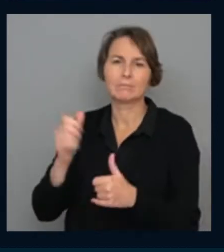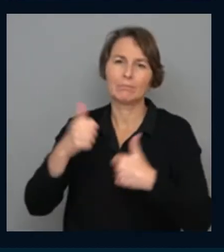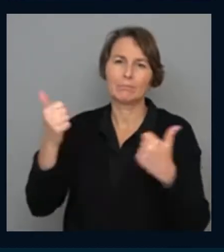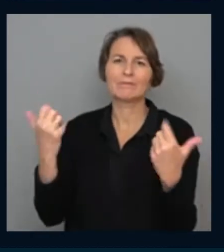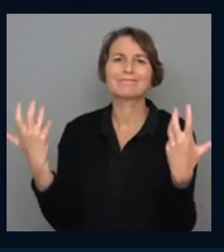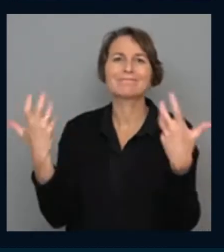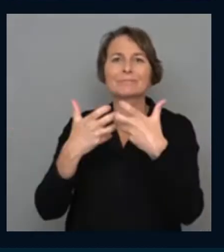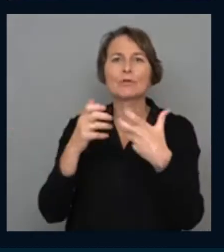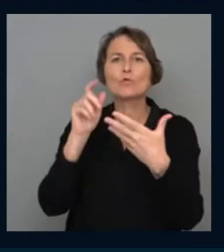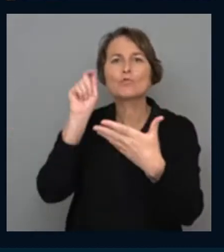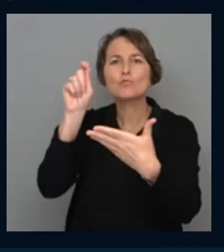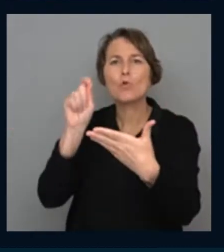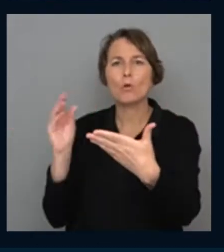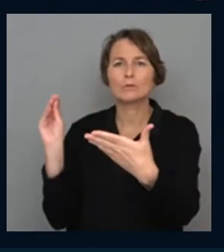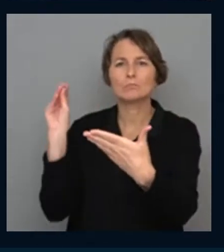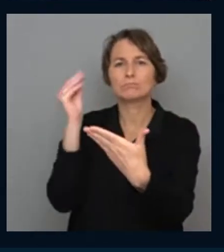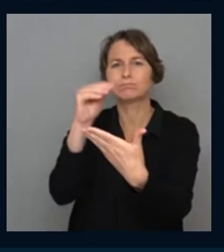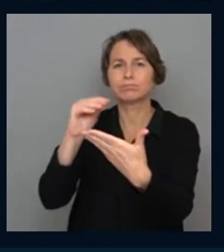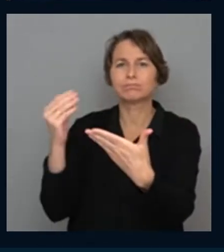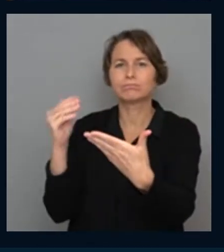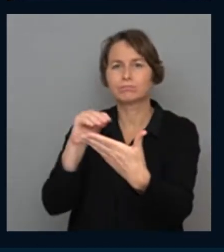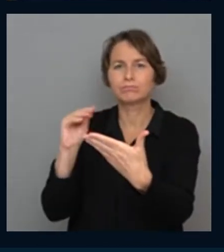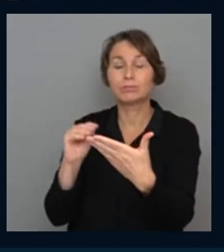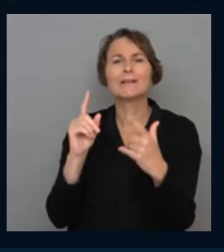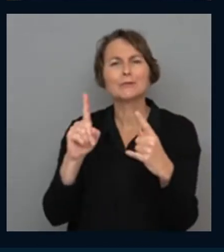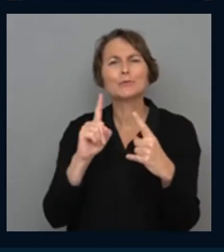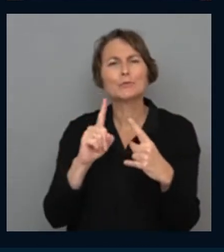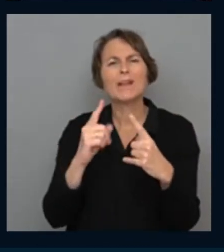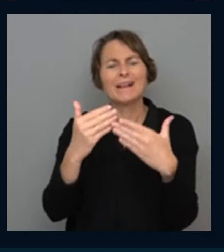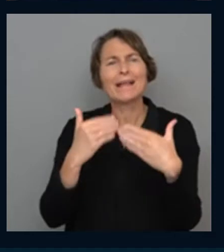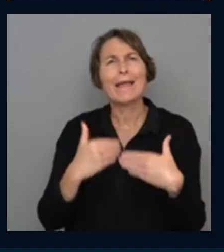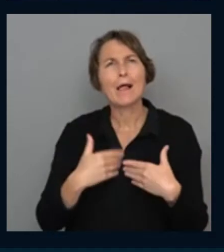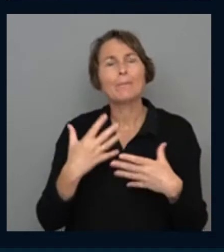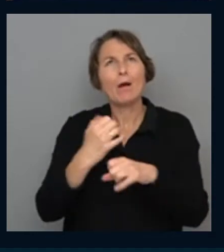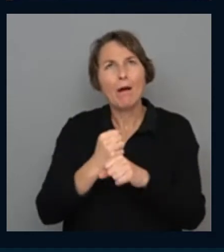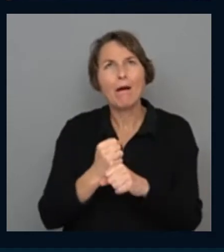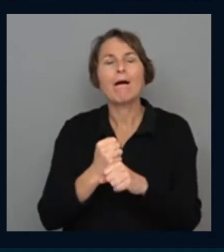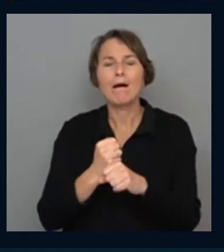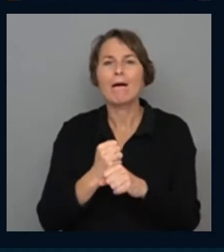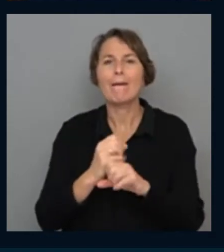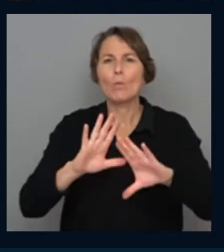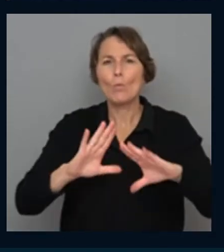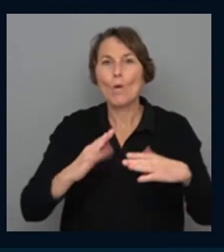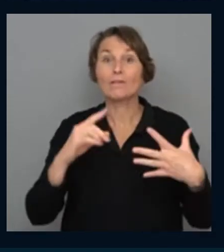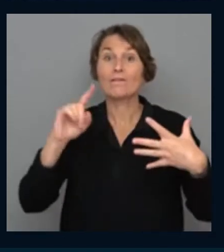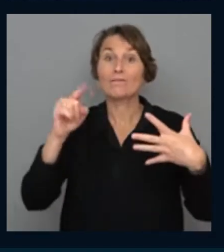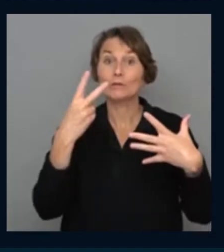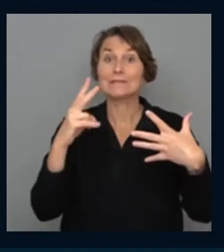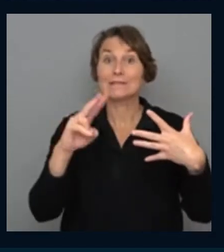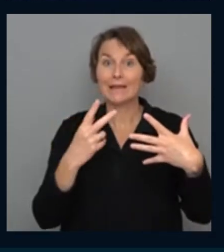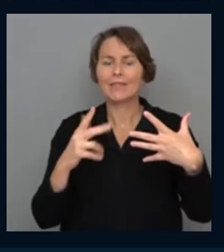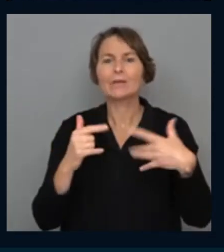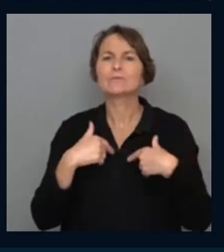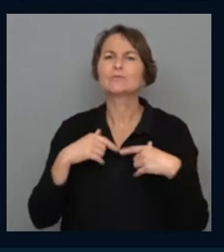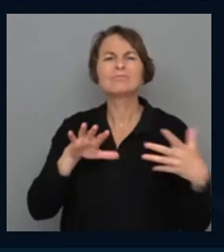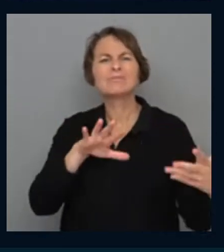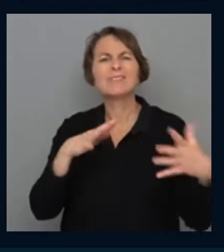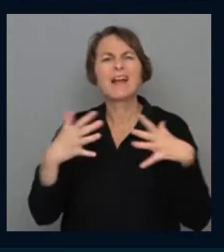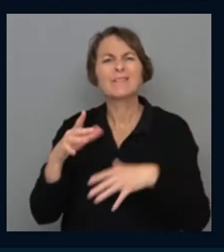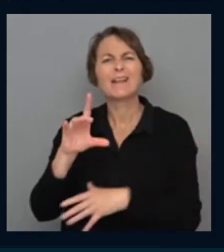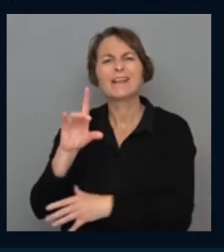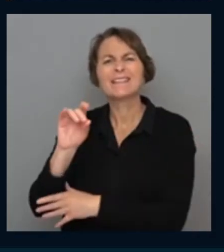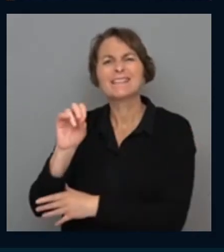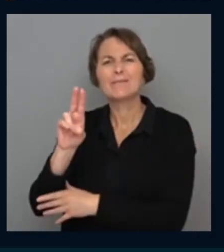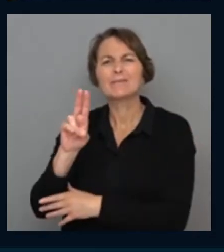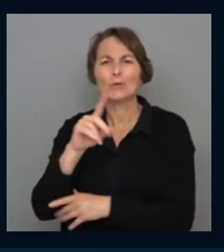your Active Directory environment, and it keeps kind of privatized to you. And it is pretty much like GitHub, but focused for Azure DevOps. So it's centralized to